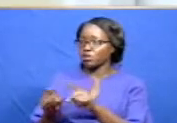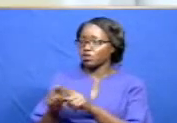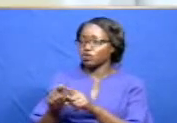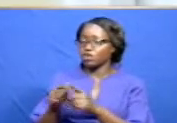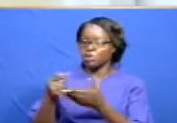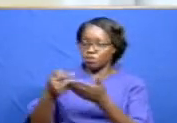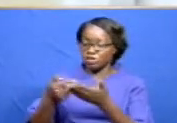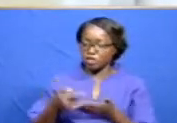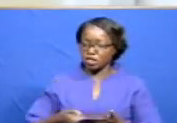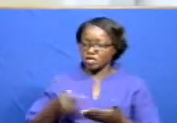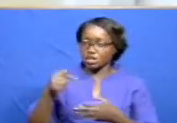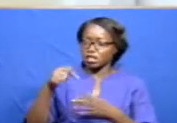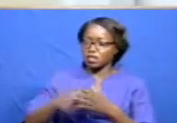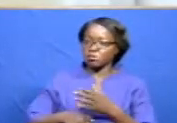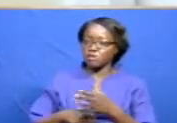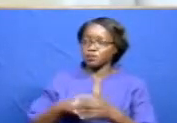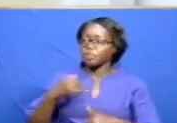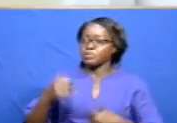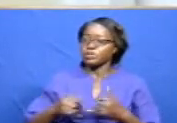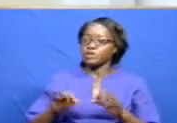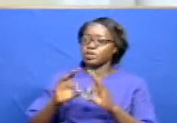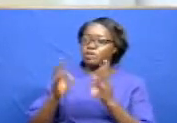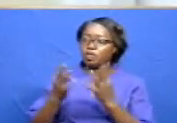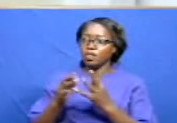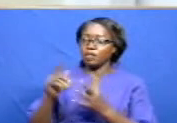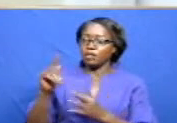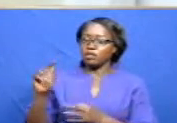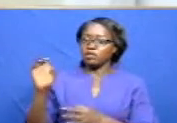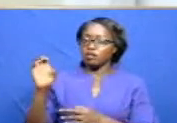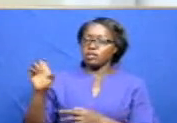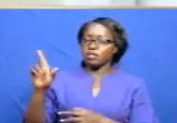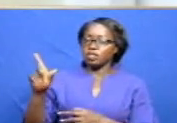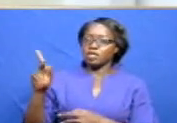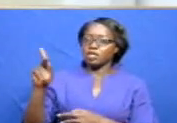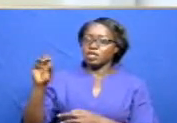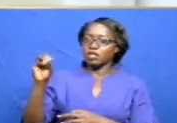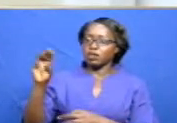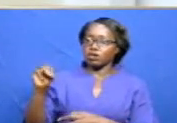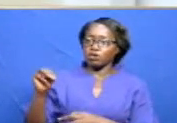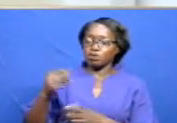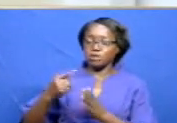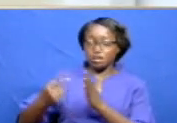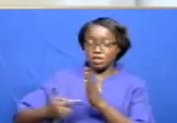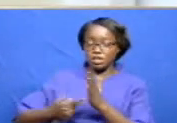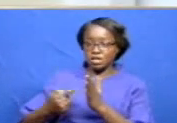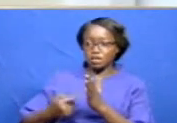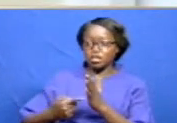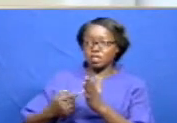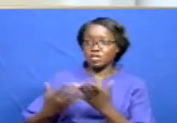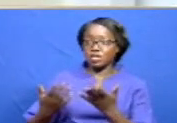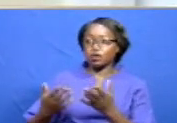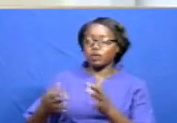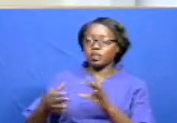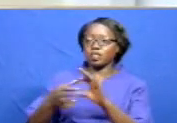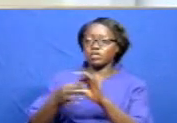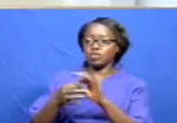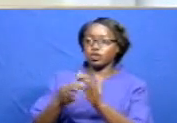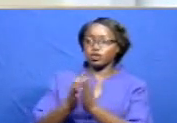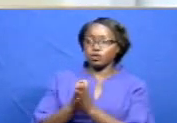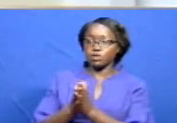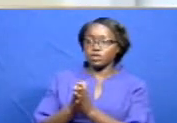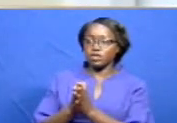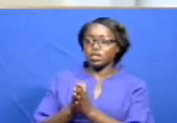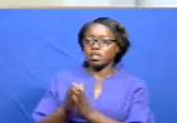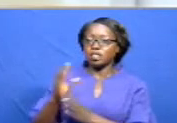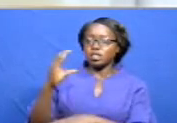now the exciting world of the telecoms industry, the technology in that space, we are joined with the